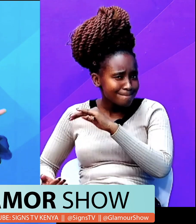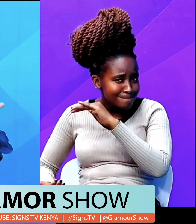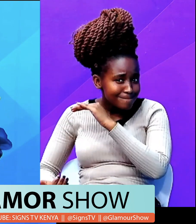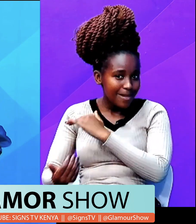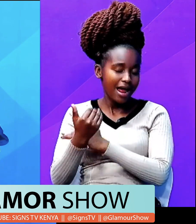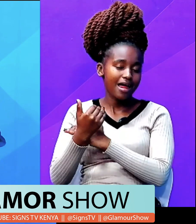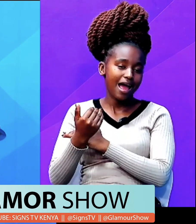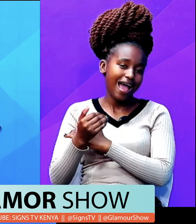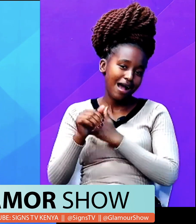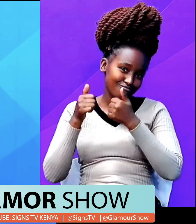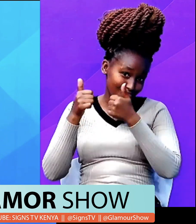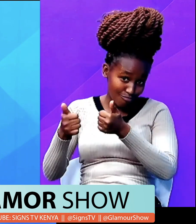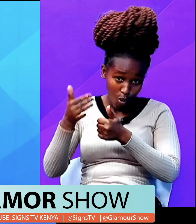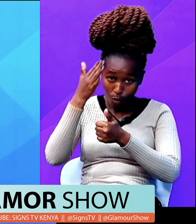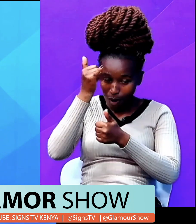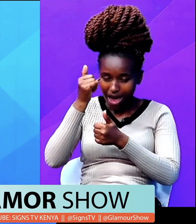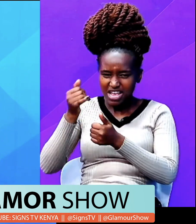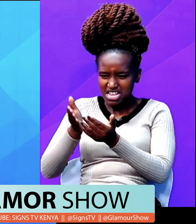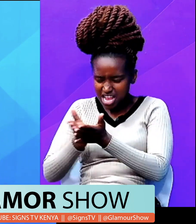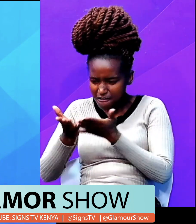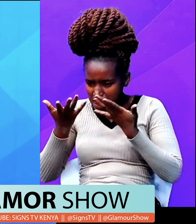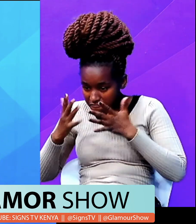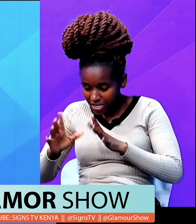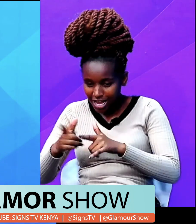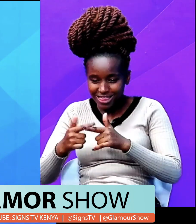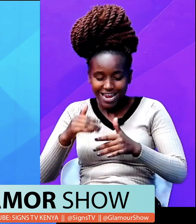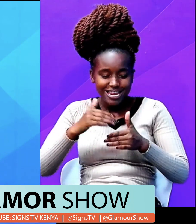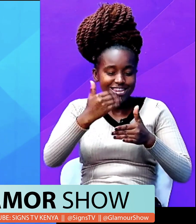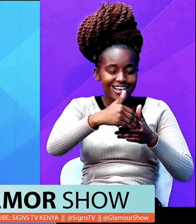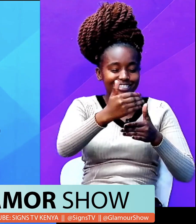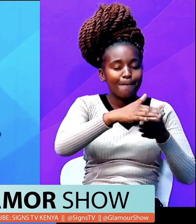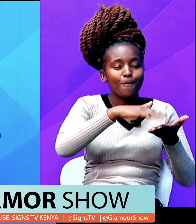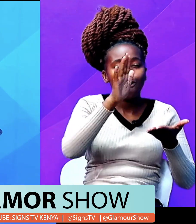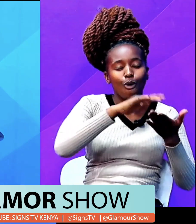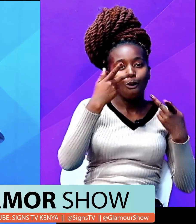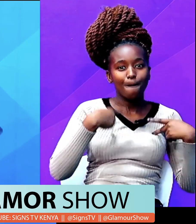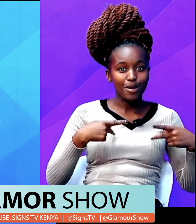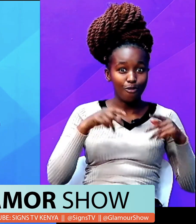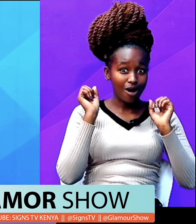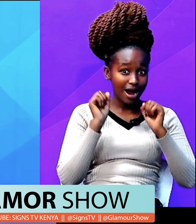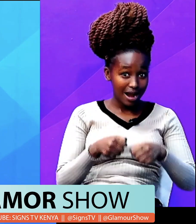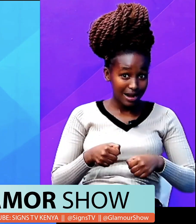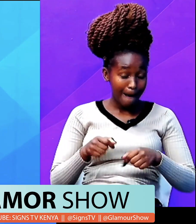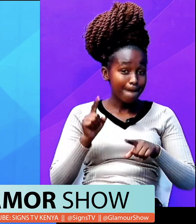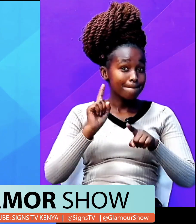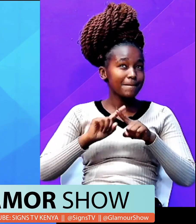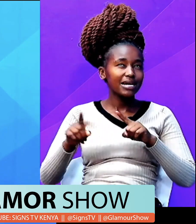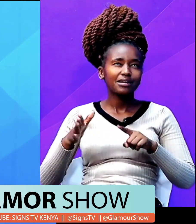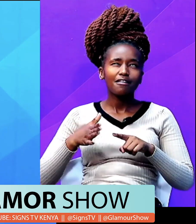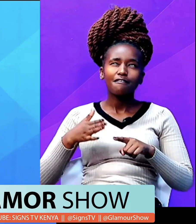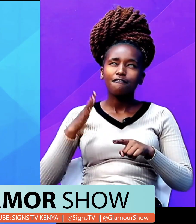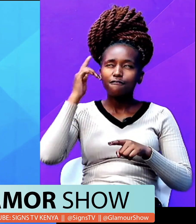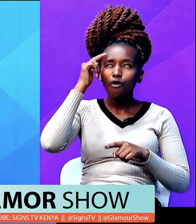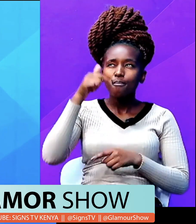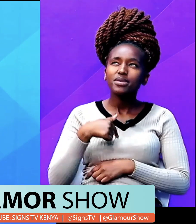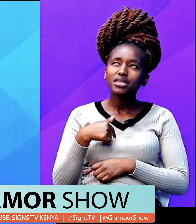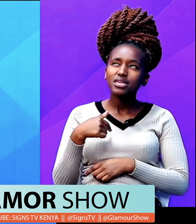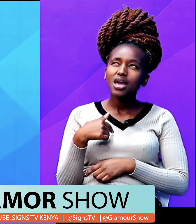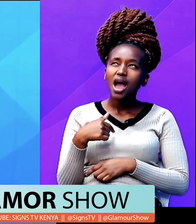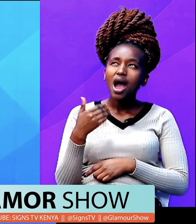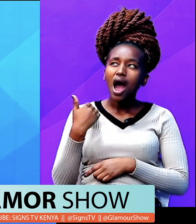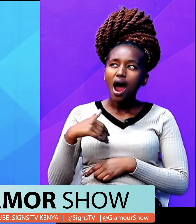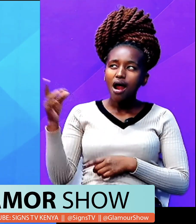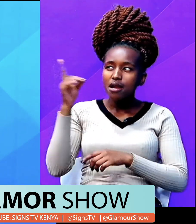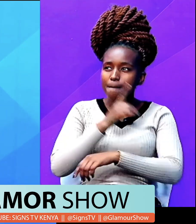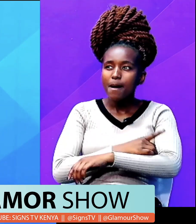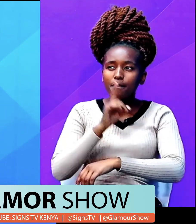other clients. But I think the largest number I've ever worked on in a day was 16